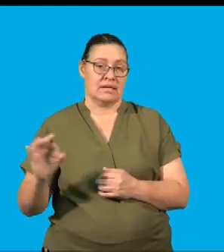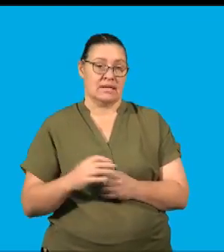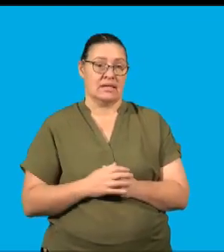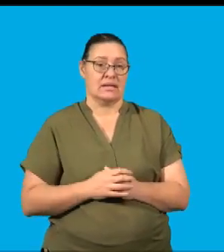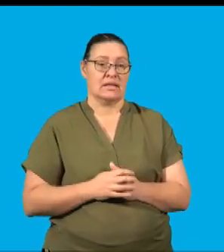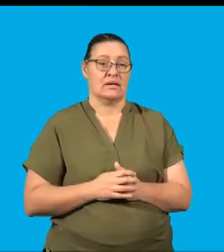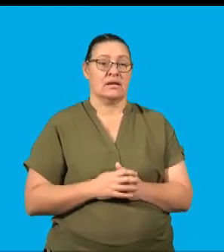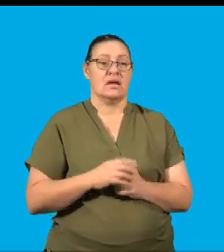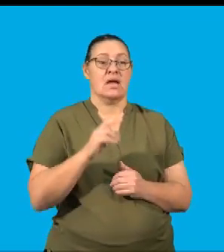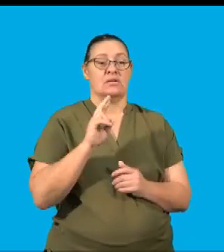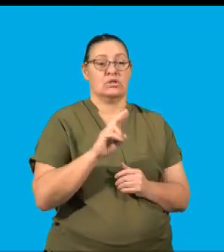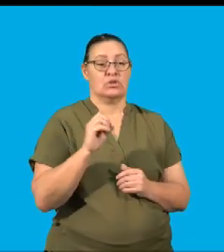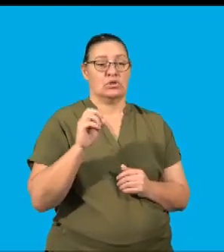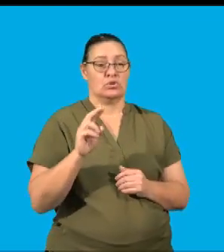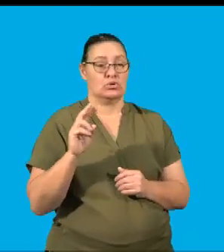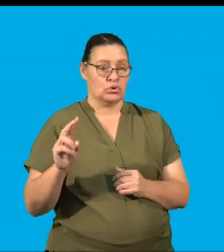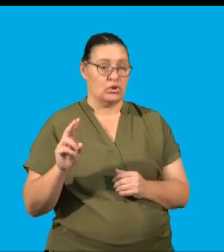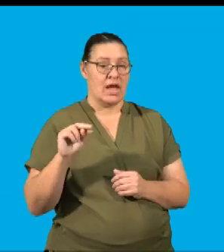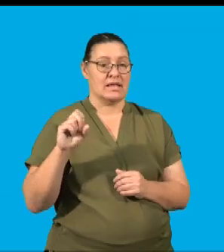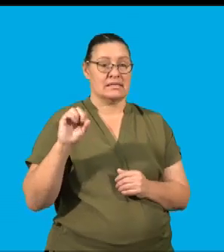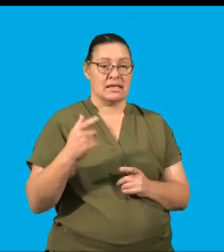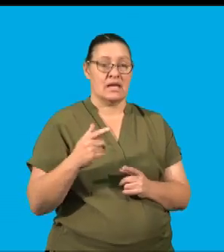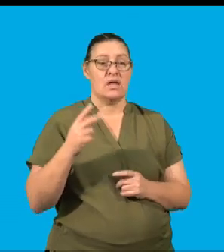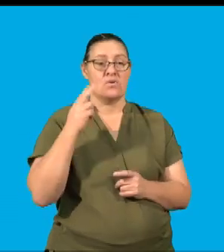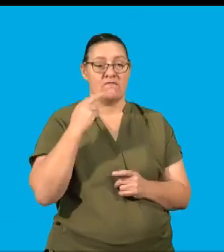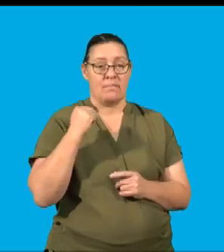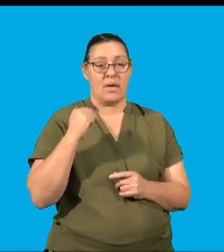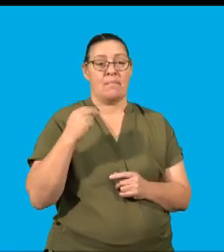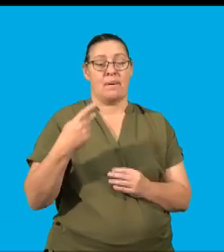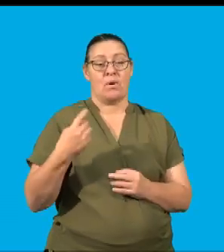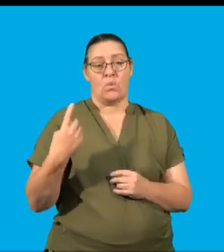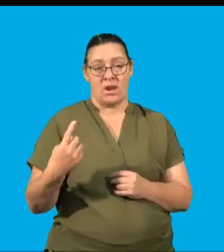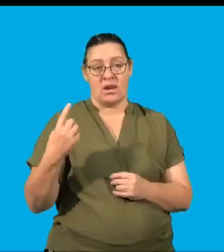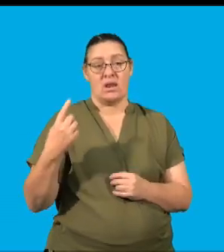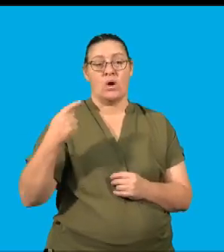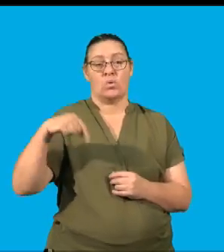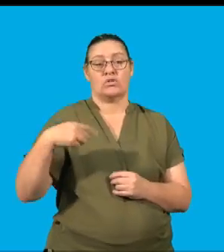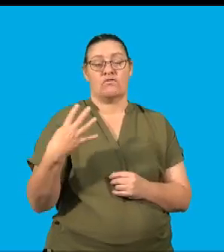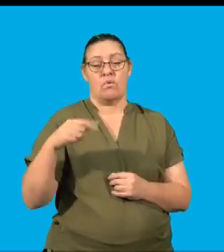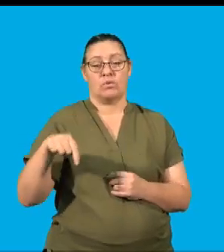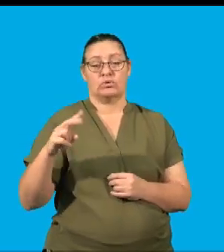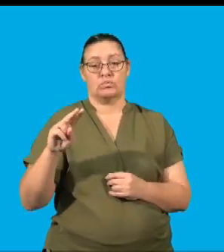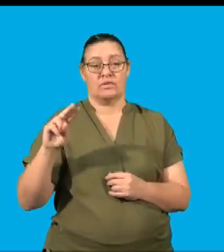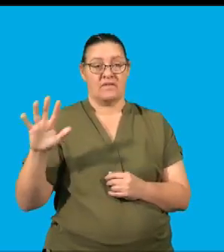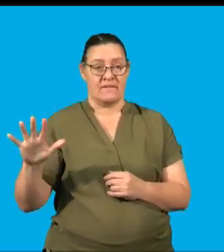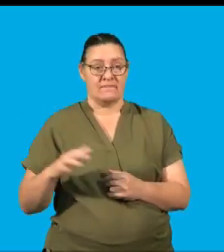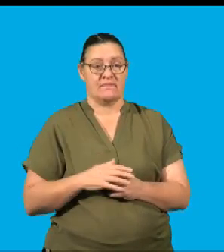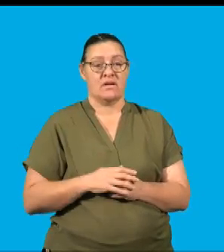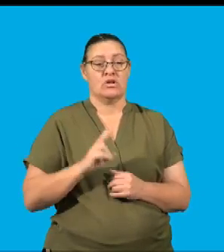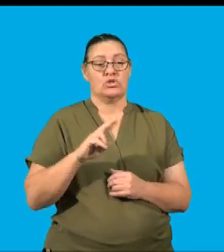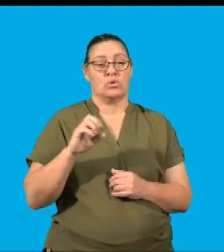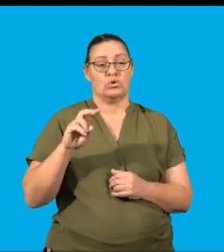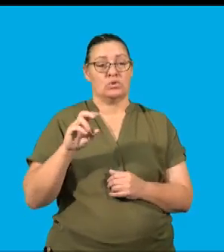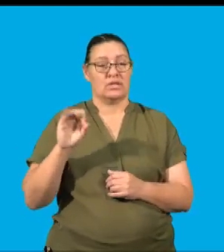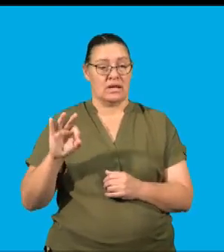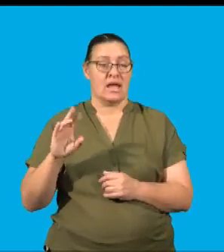1.3, 2022 National Senior Certificate November Paper 1, question 4.2.5,